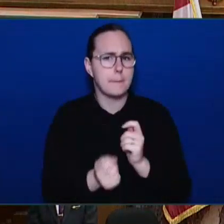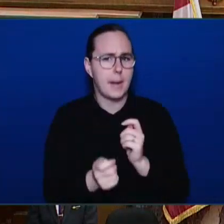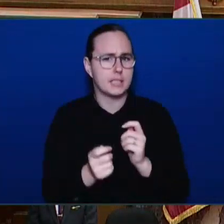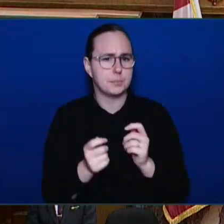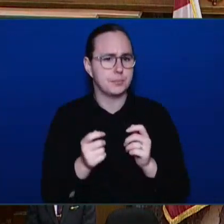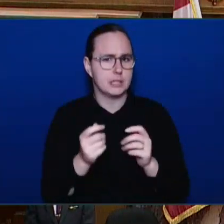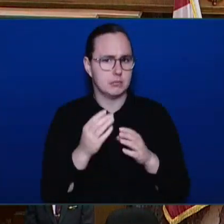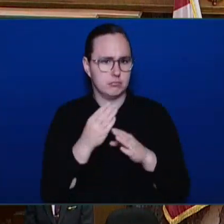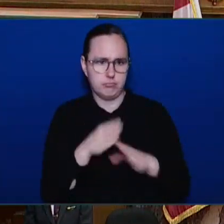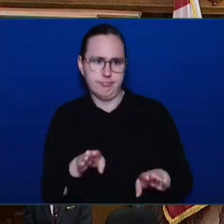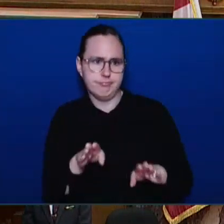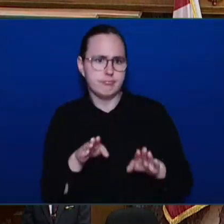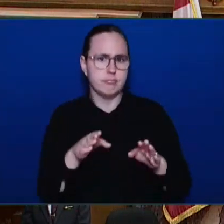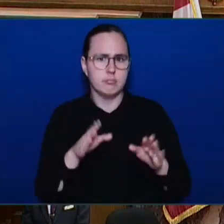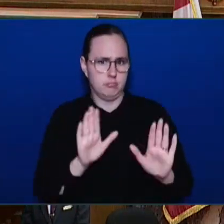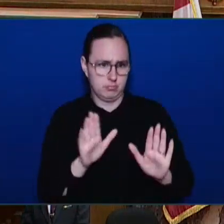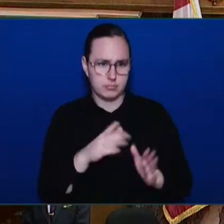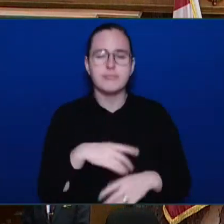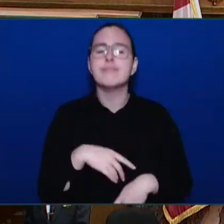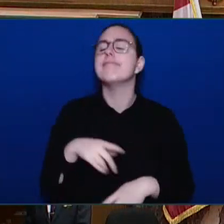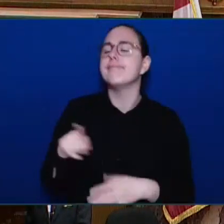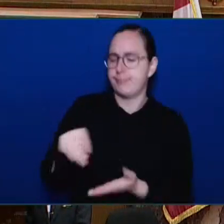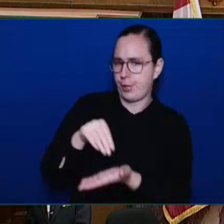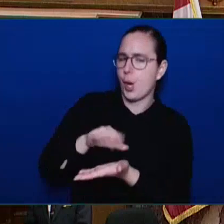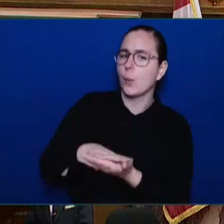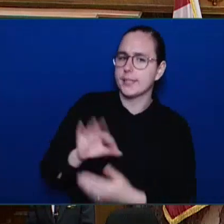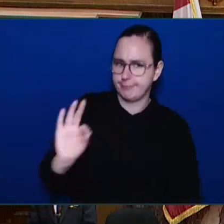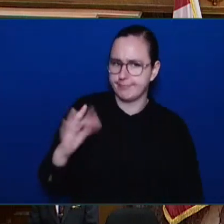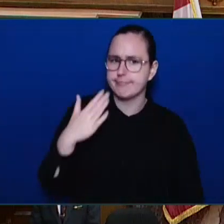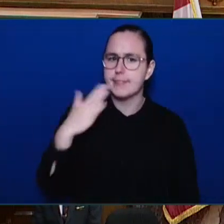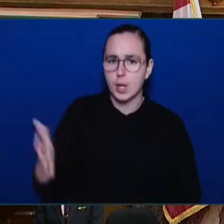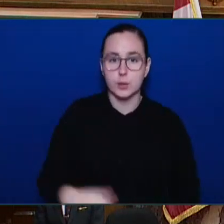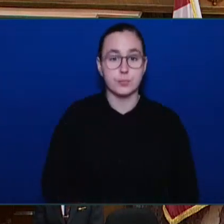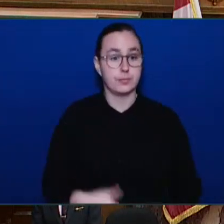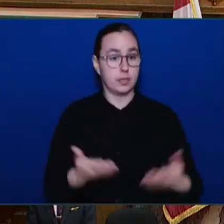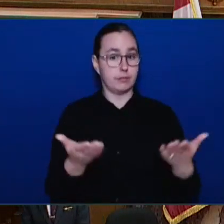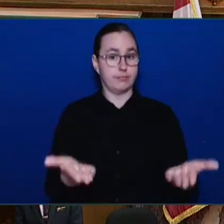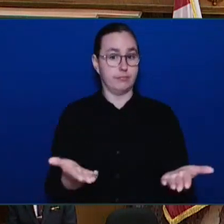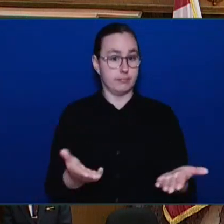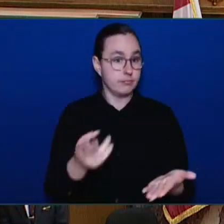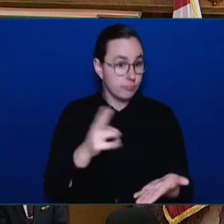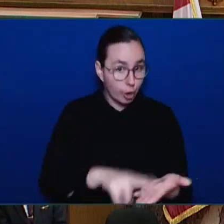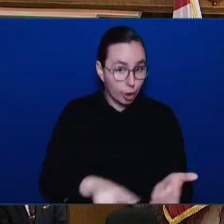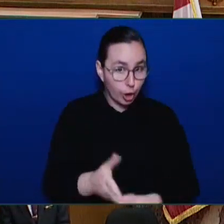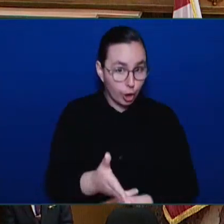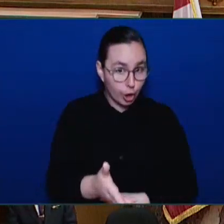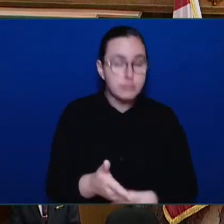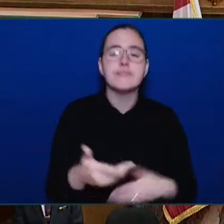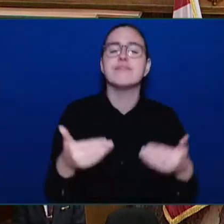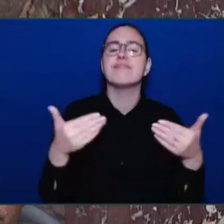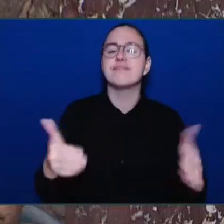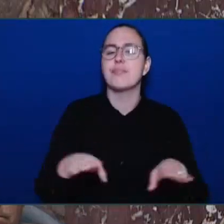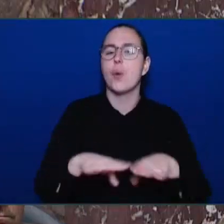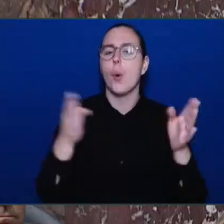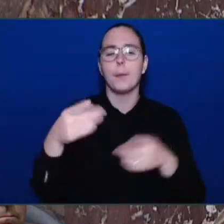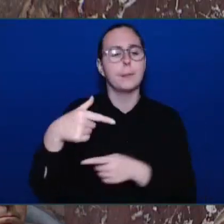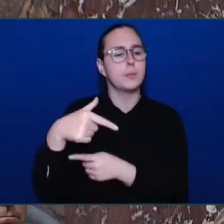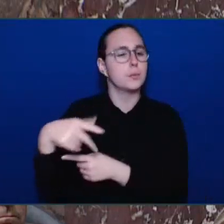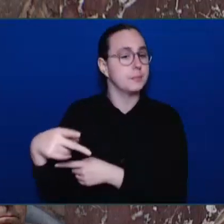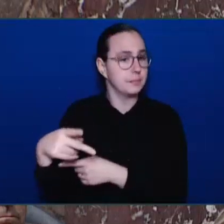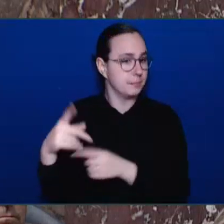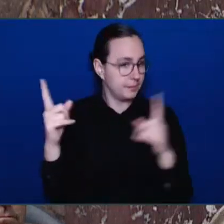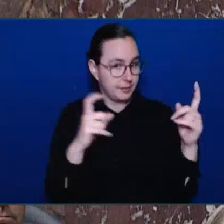Oral questions by members. Leader of the Official Opposition. Thank you, Mr. Speaker. Mr. Speaker, I'd like to start by, first of